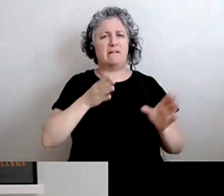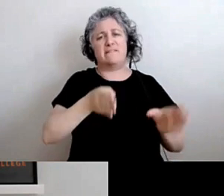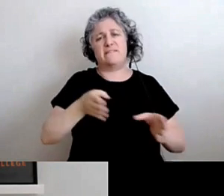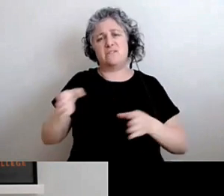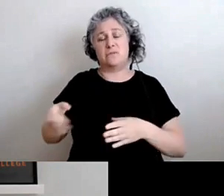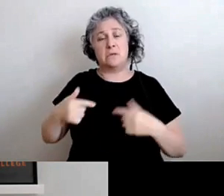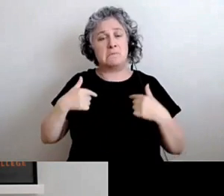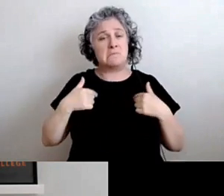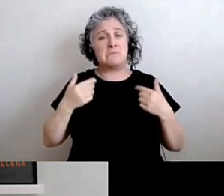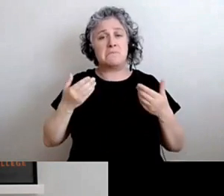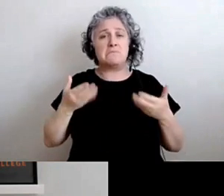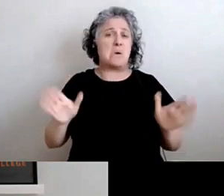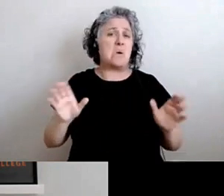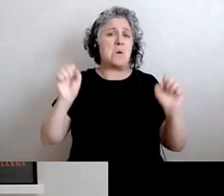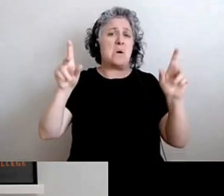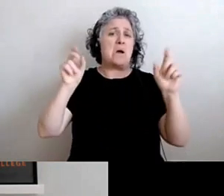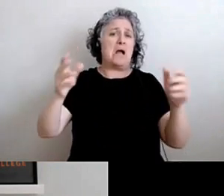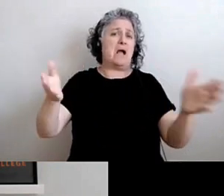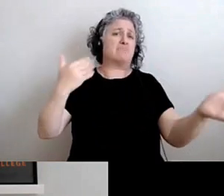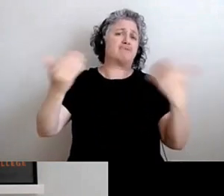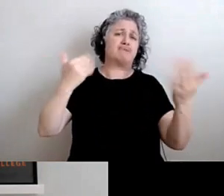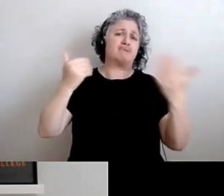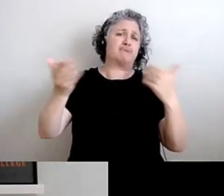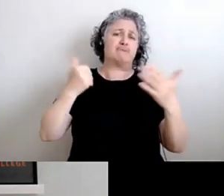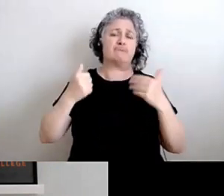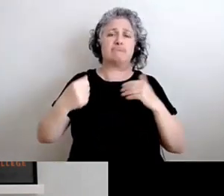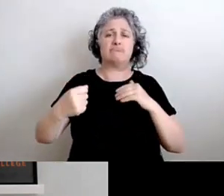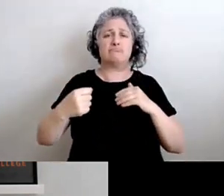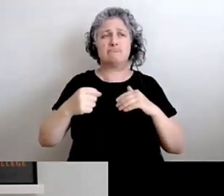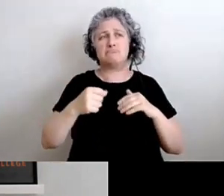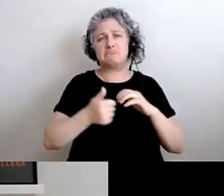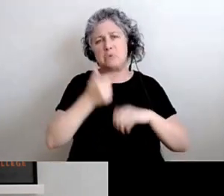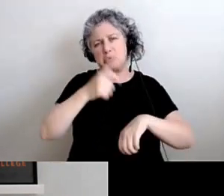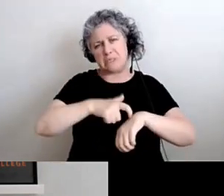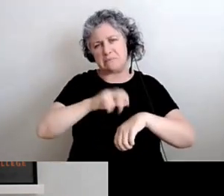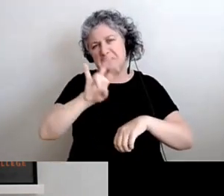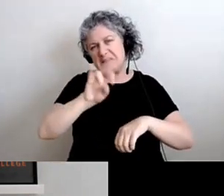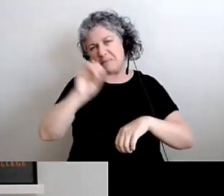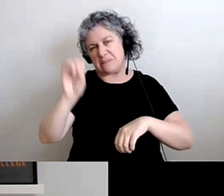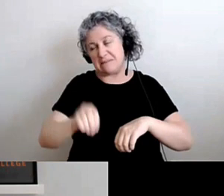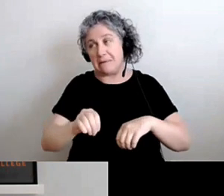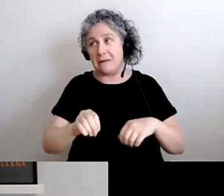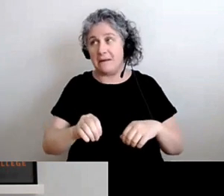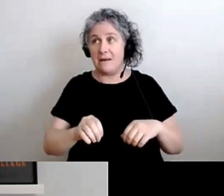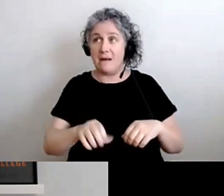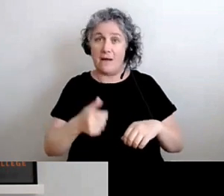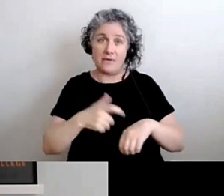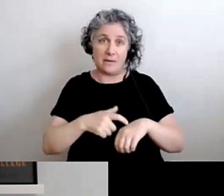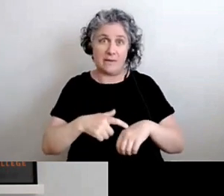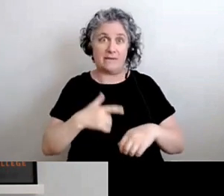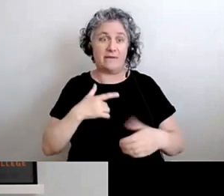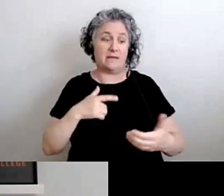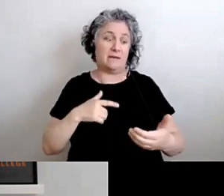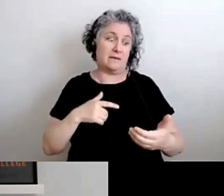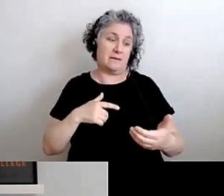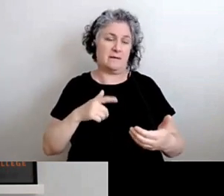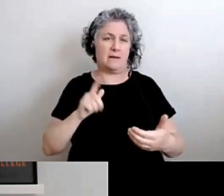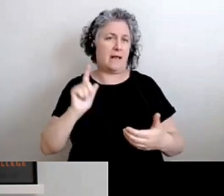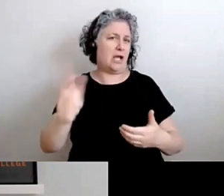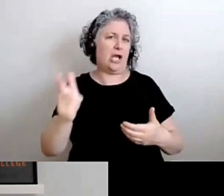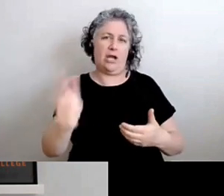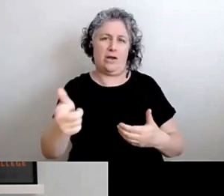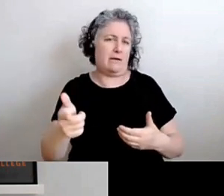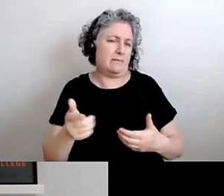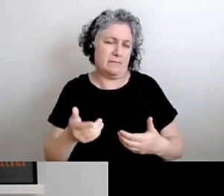Me, I'm okay 70% of the time. Other times it's like, oh gosh, I'm going to answer them later.